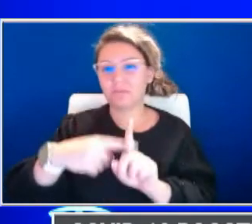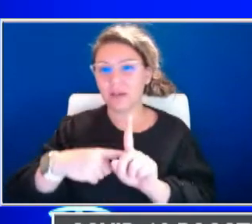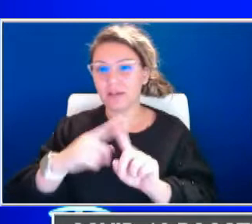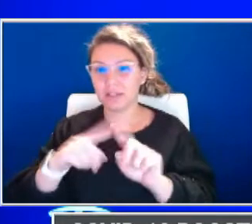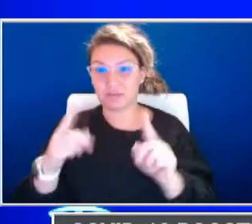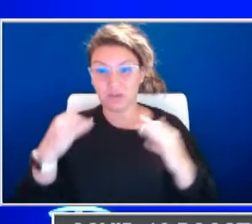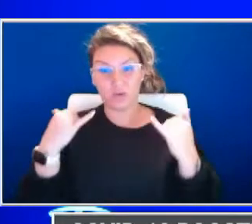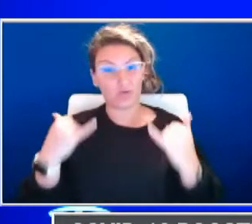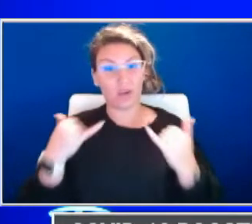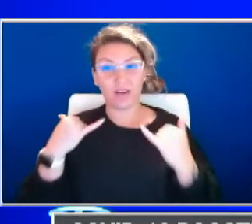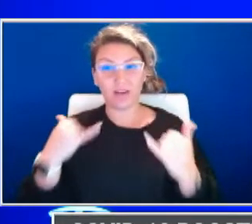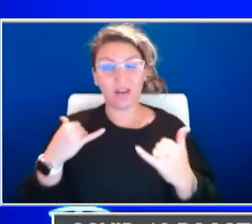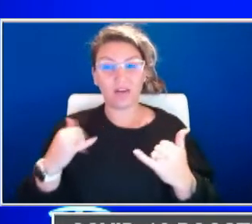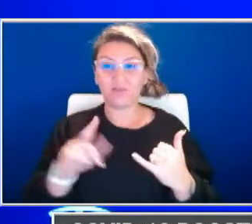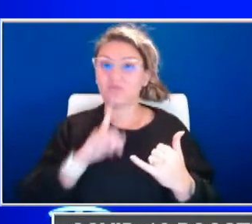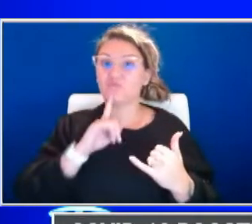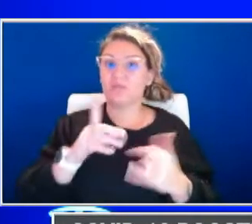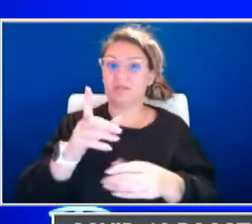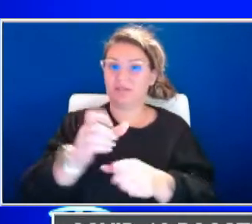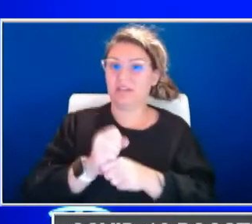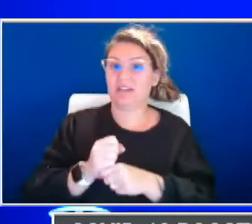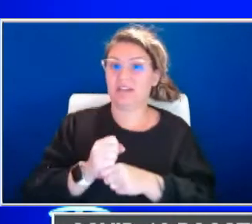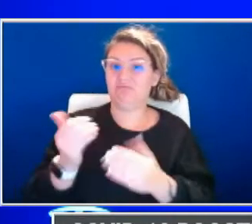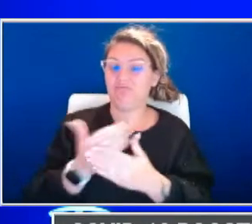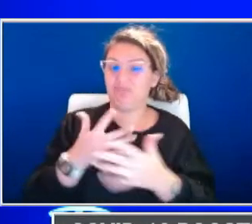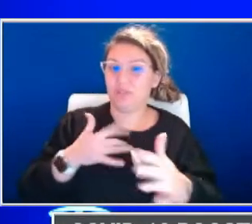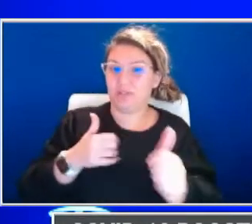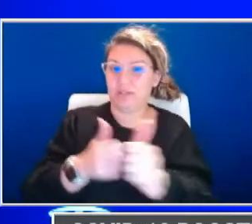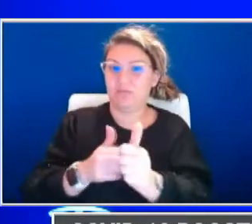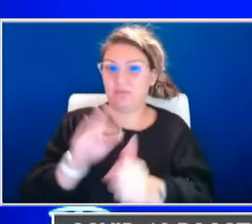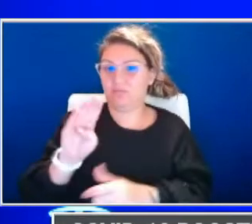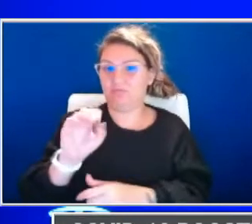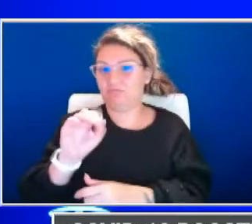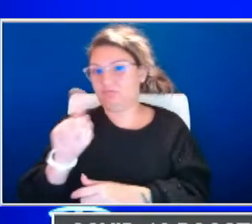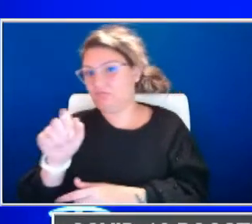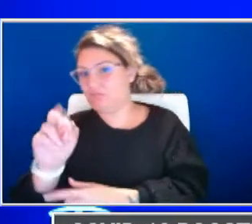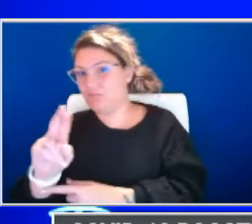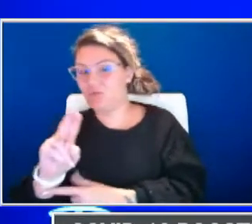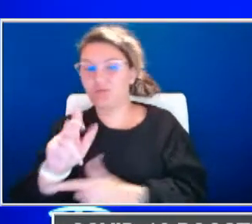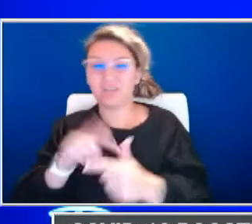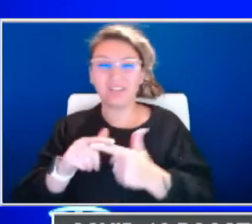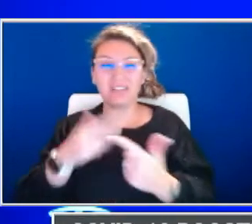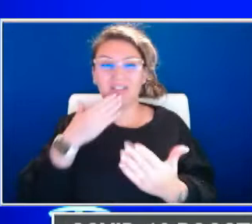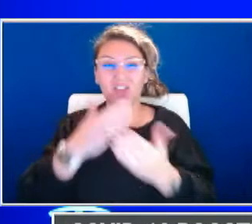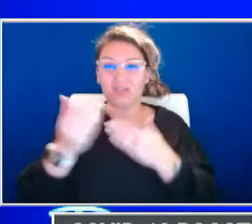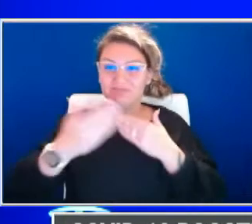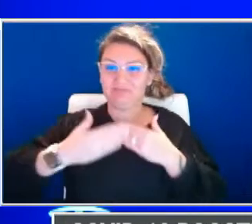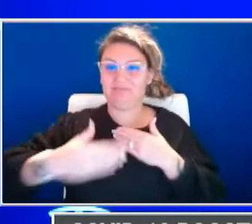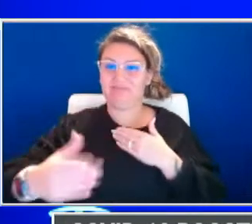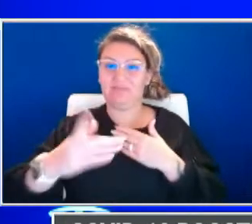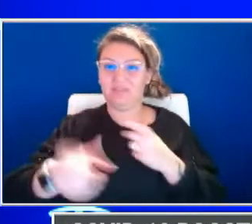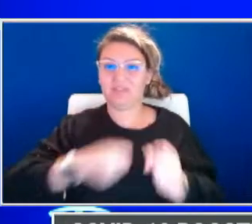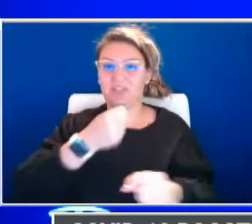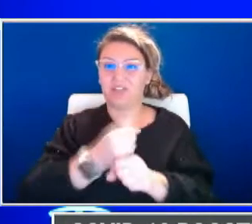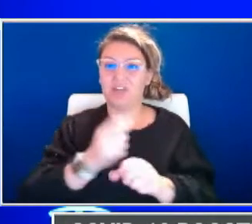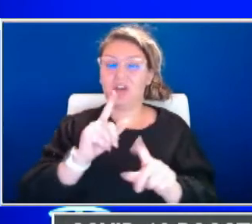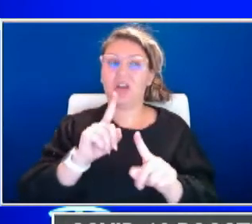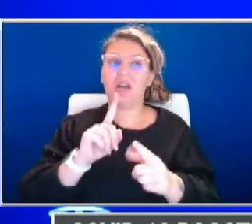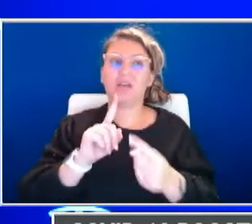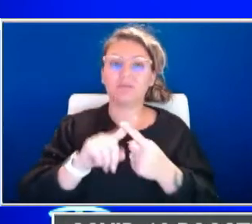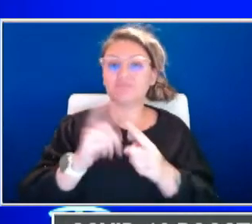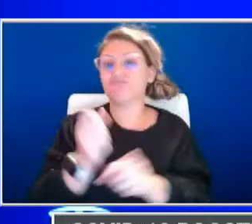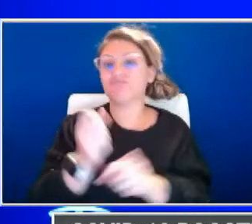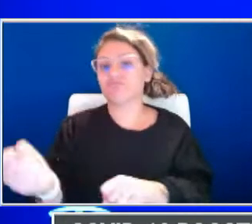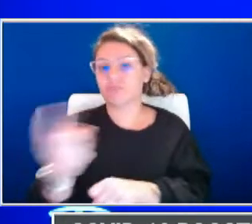just getting this newest updated booster, and then you will probably be good for the rest of the year until next year. There is